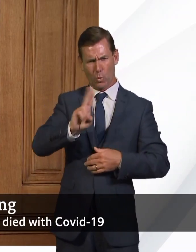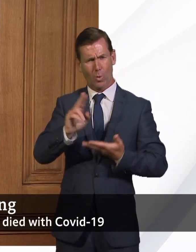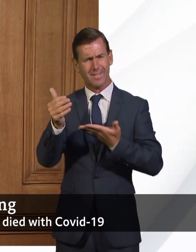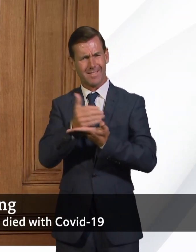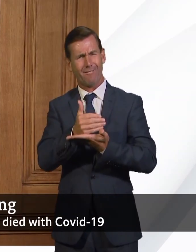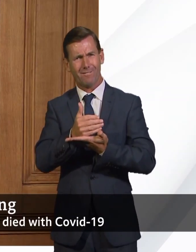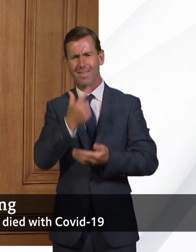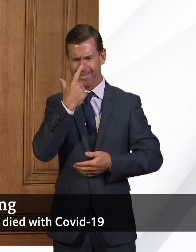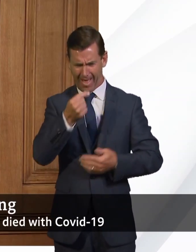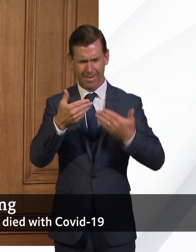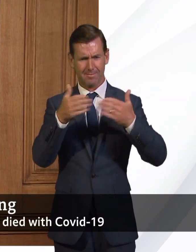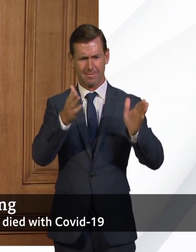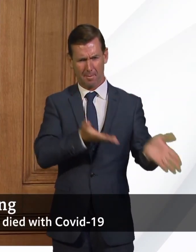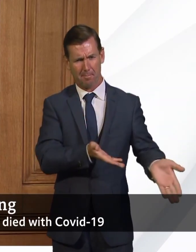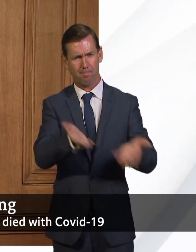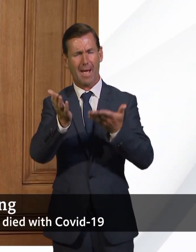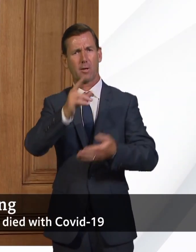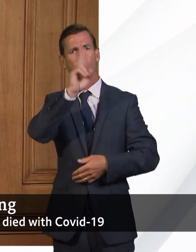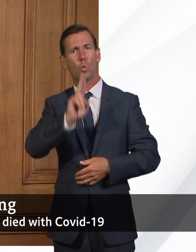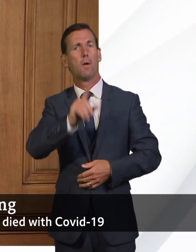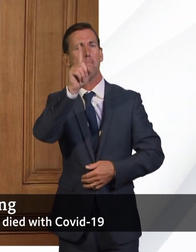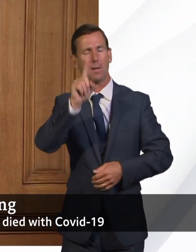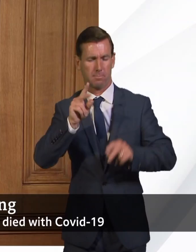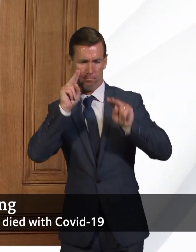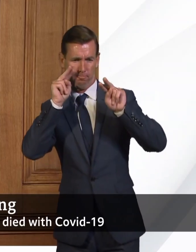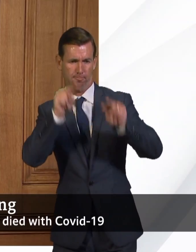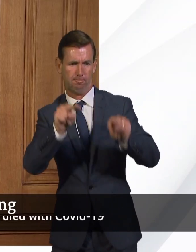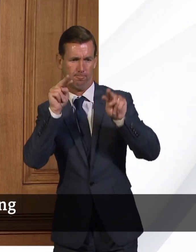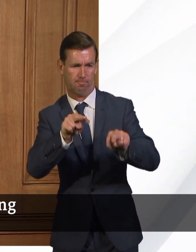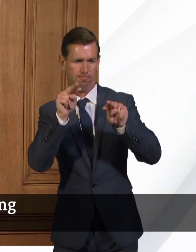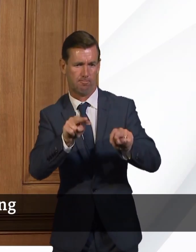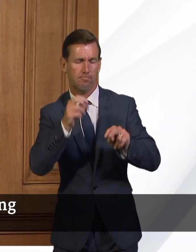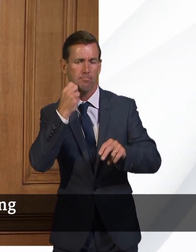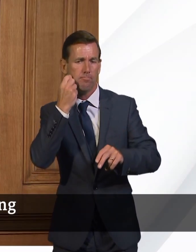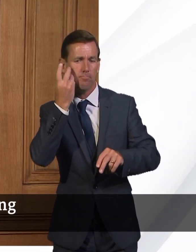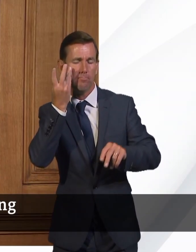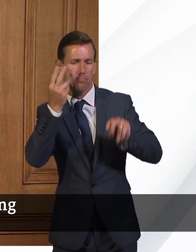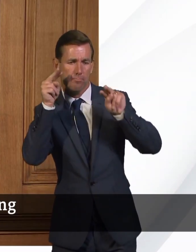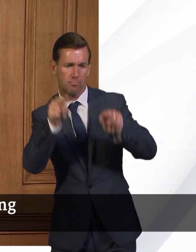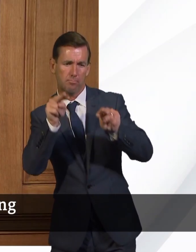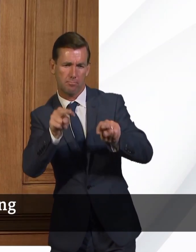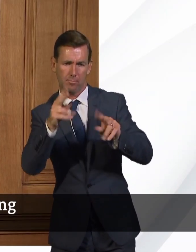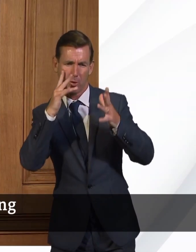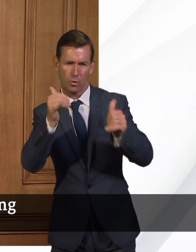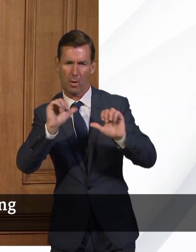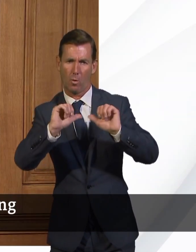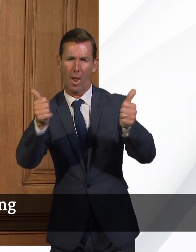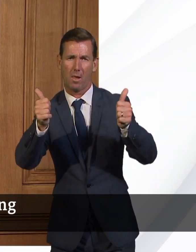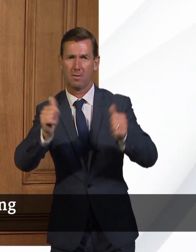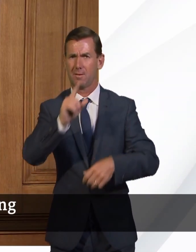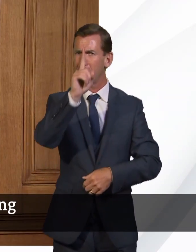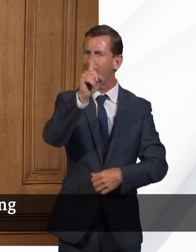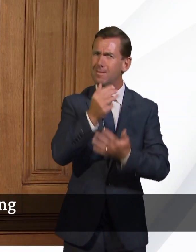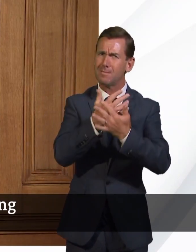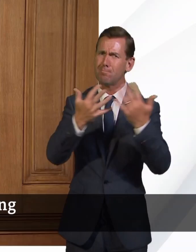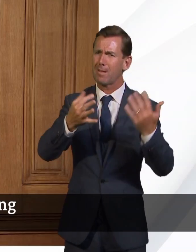careful, phased way and monitoring the whole time to make sure that children and families are well. But actually some of our children who are more